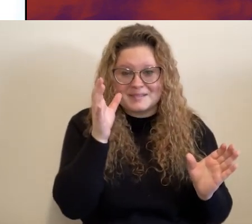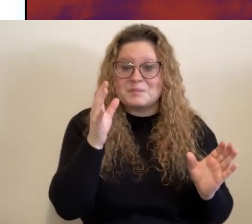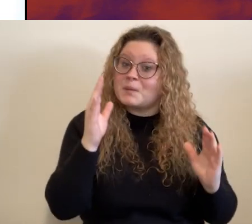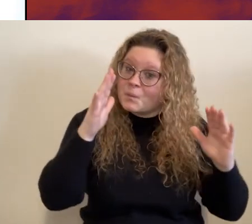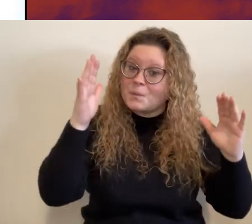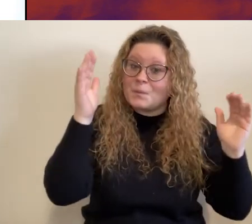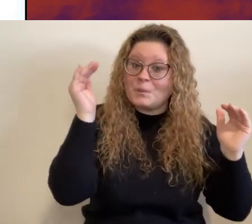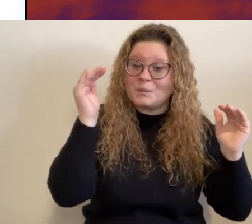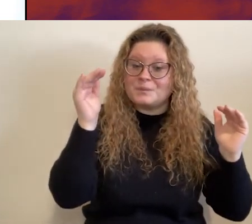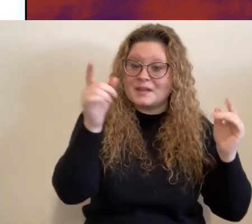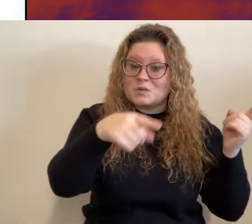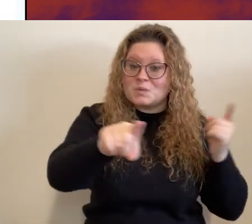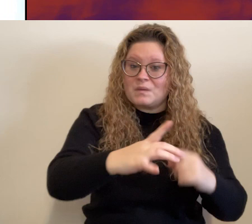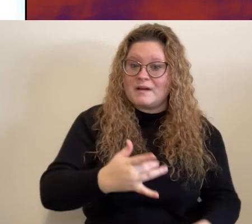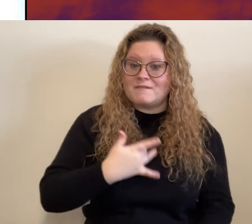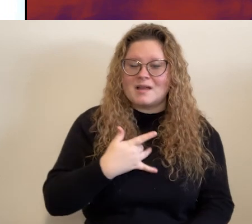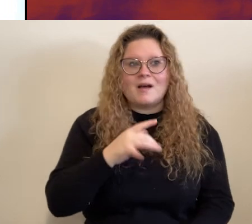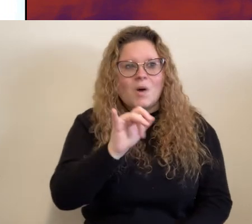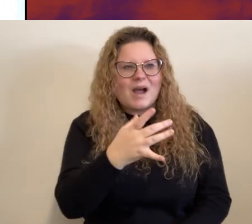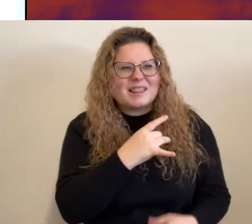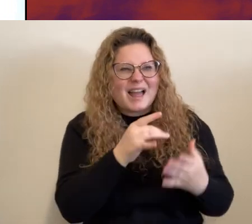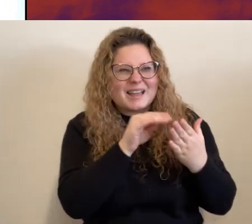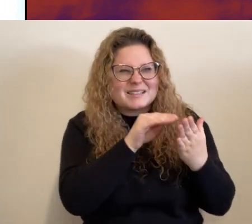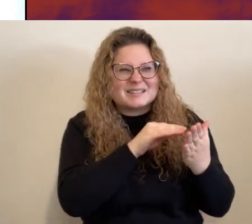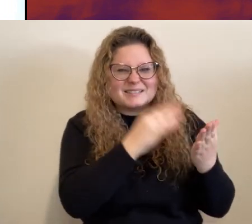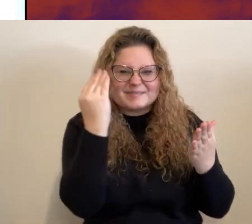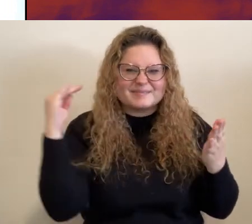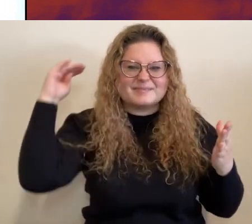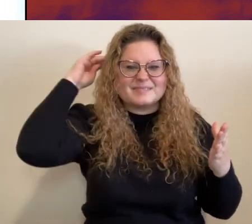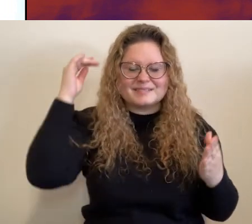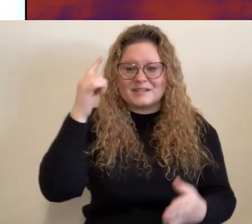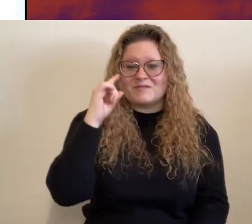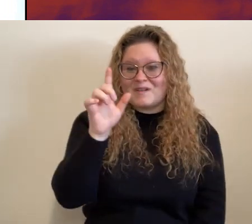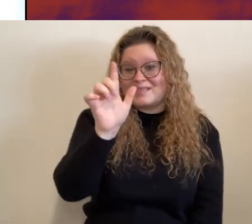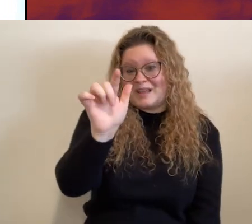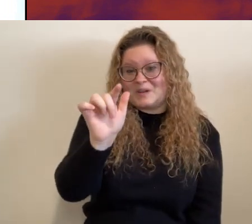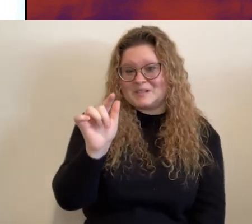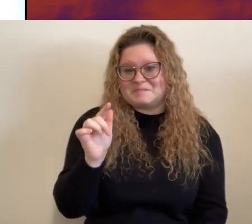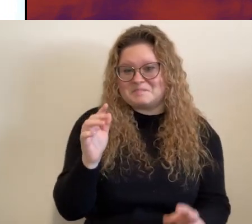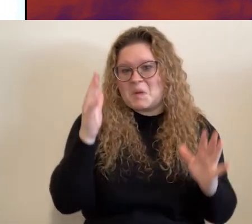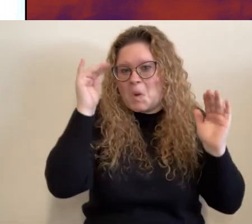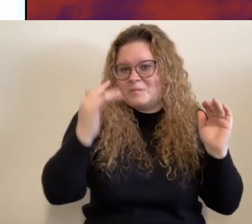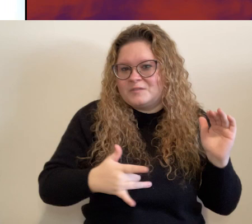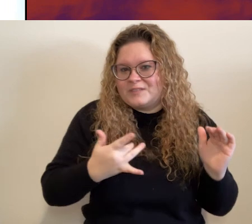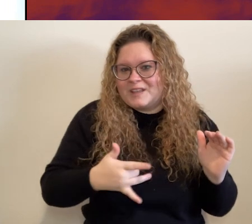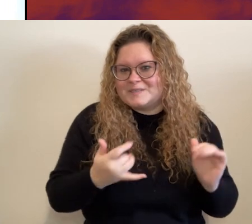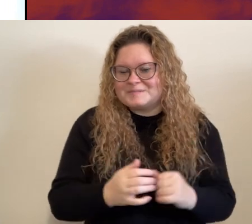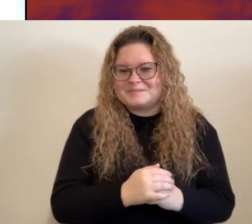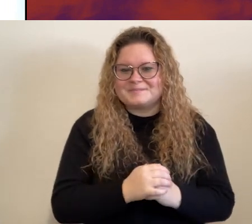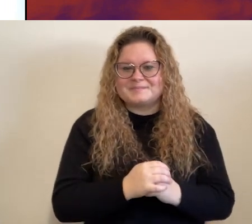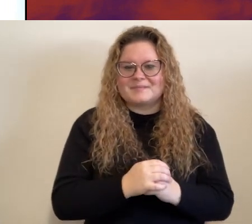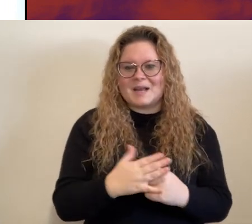there's some things that you can take away from this PowerPoint, and the epicness of